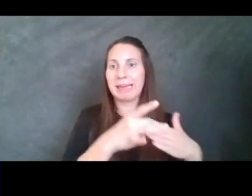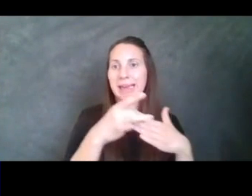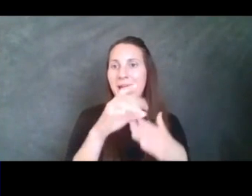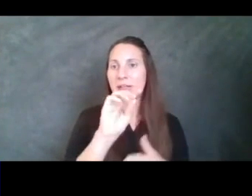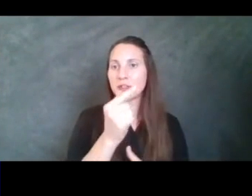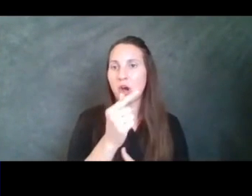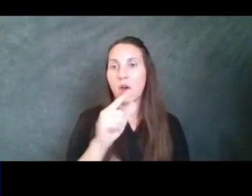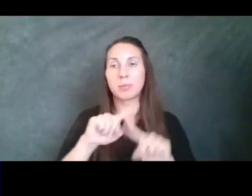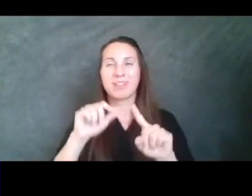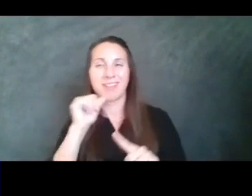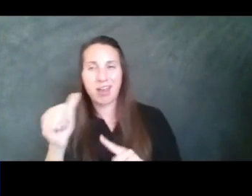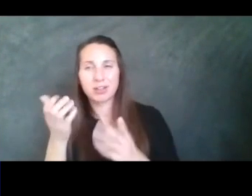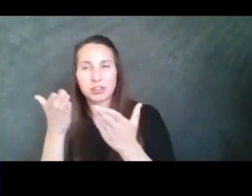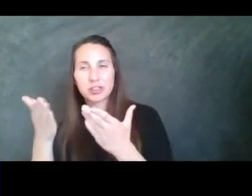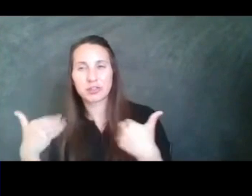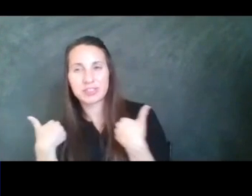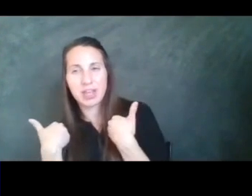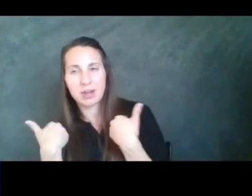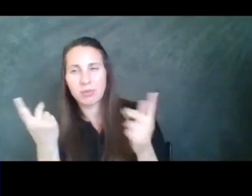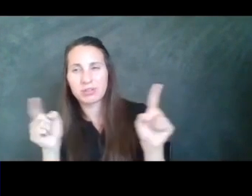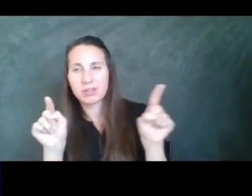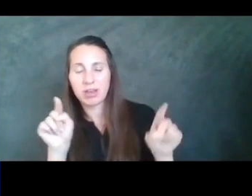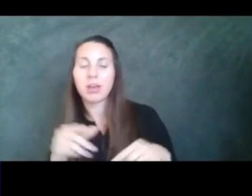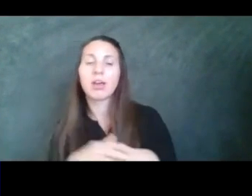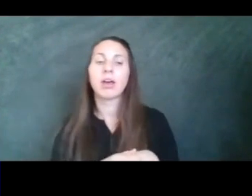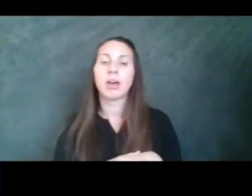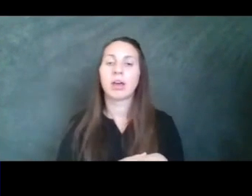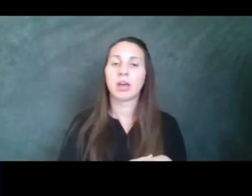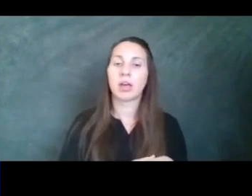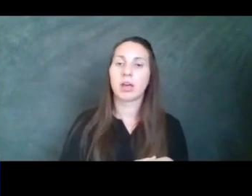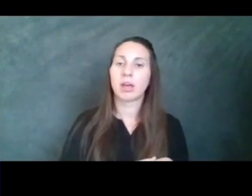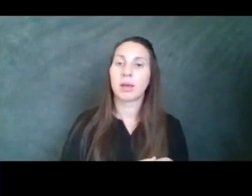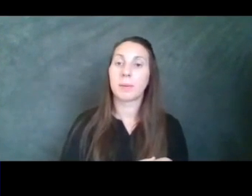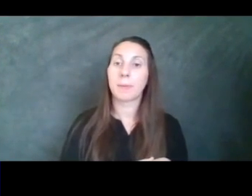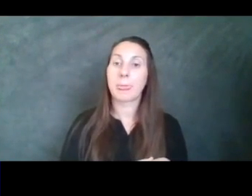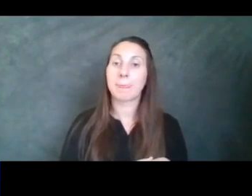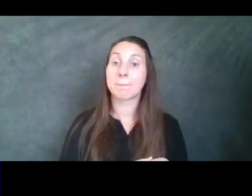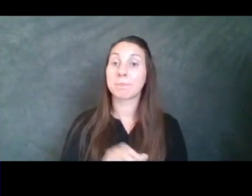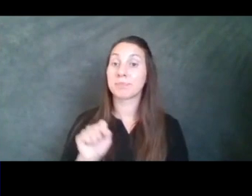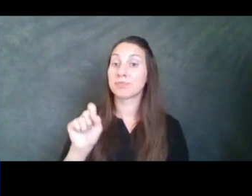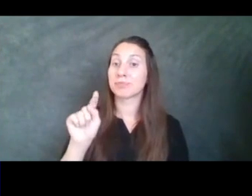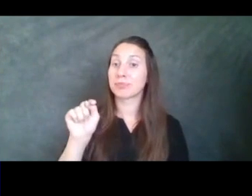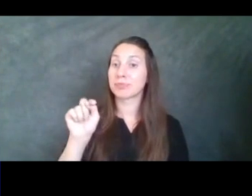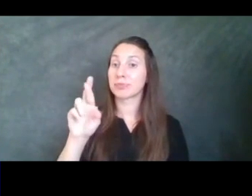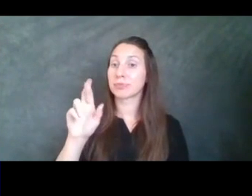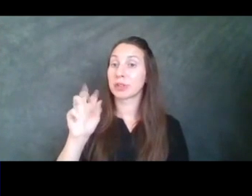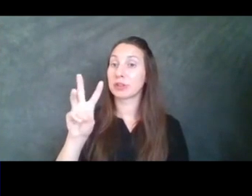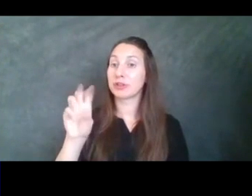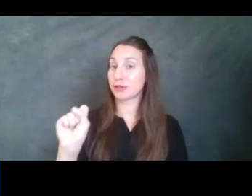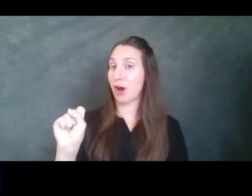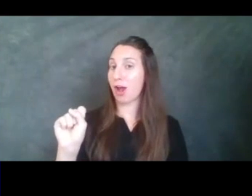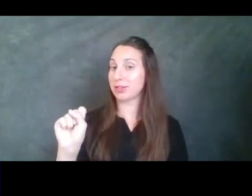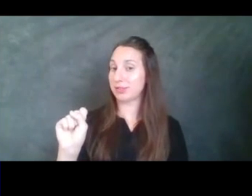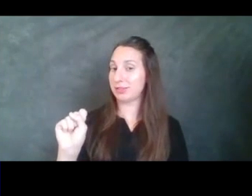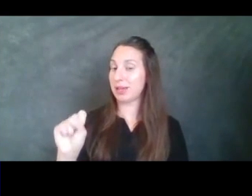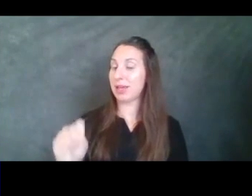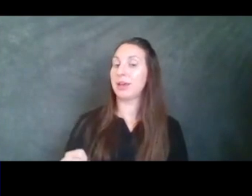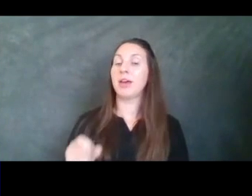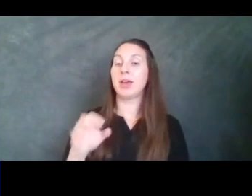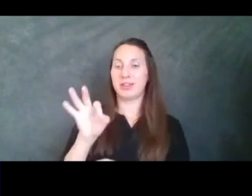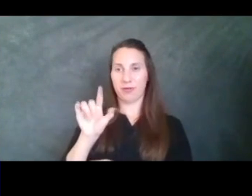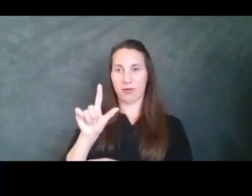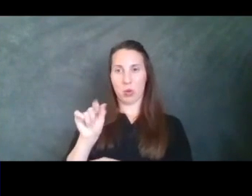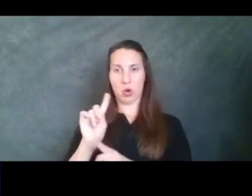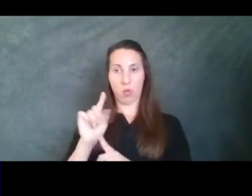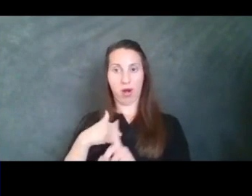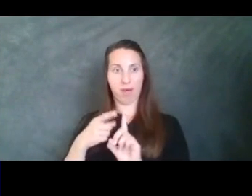Having straws. Most municipalities, well, not most, in Florida, where I'm from, most municipalities save